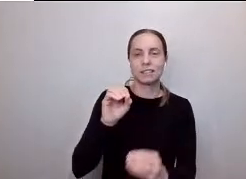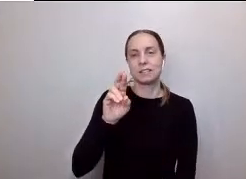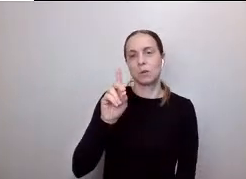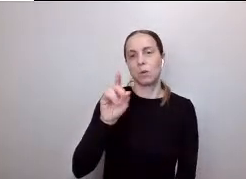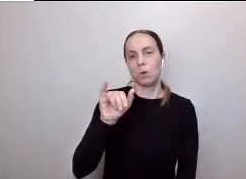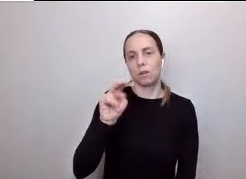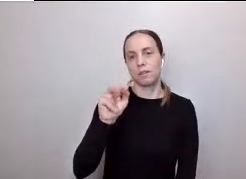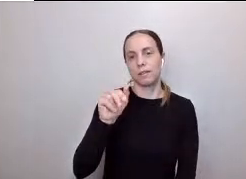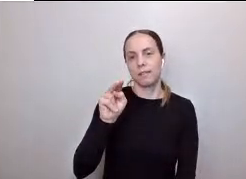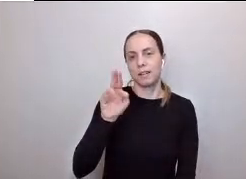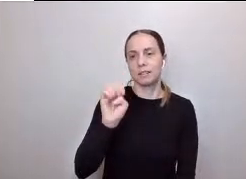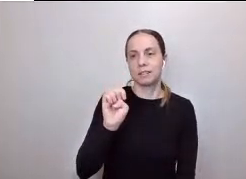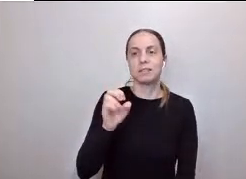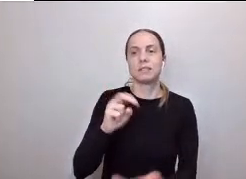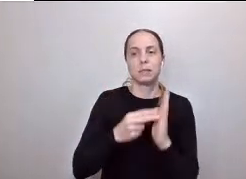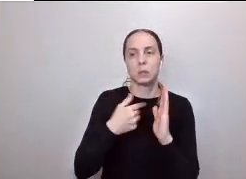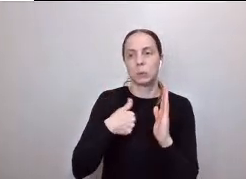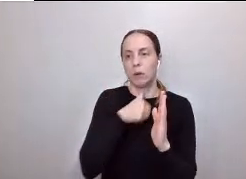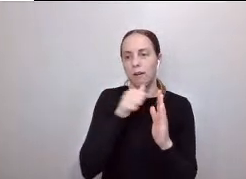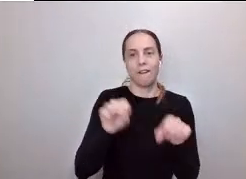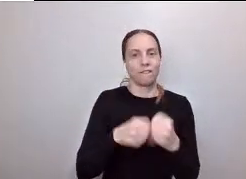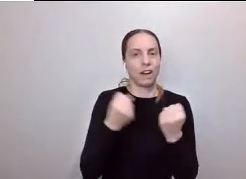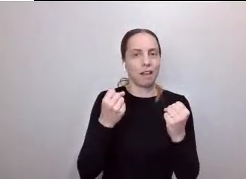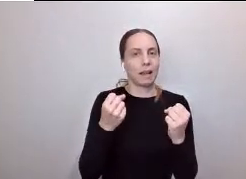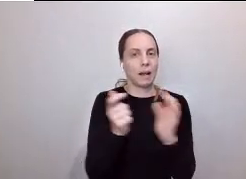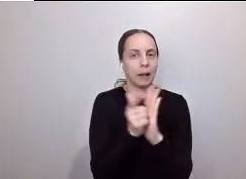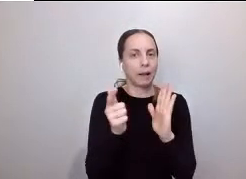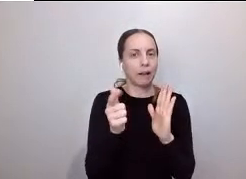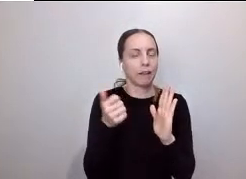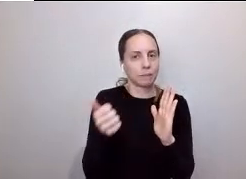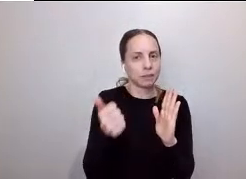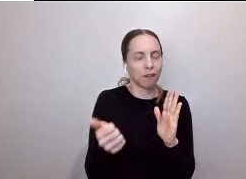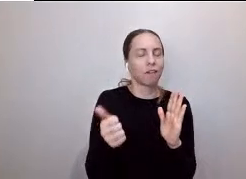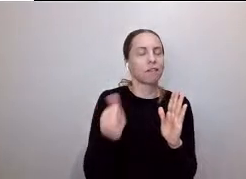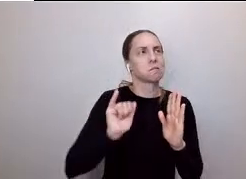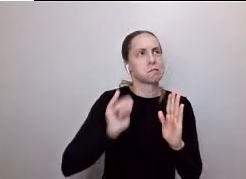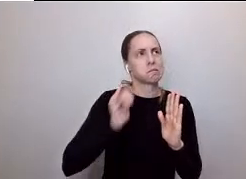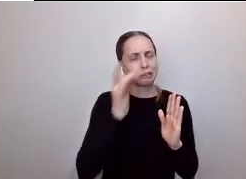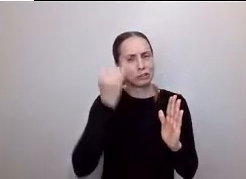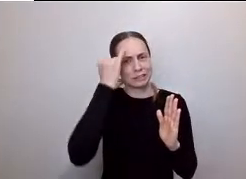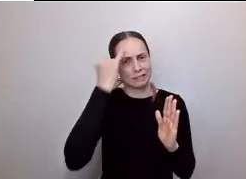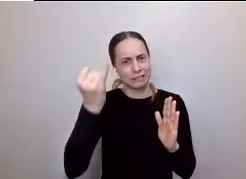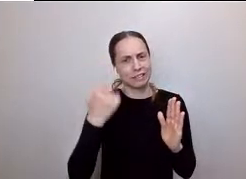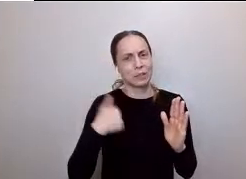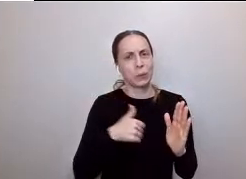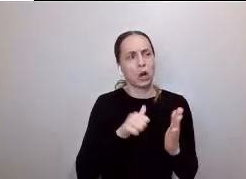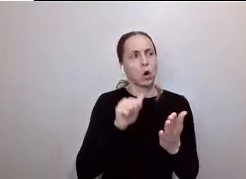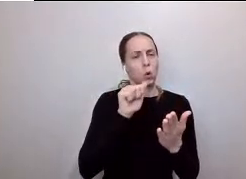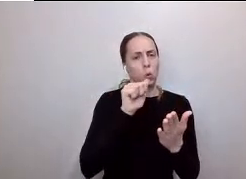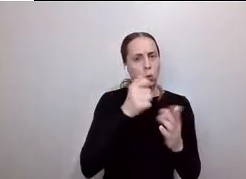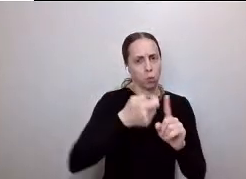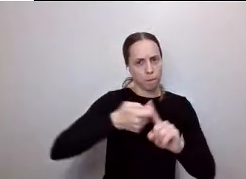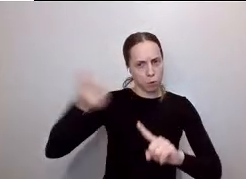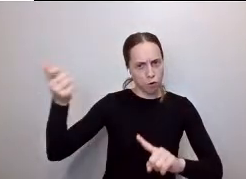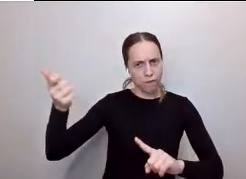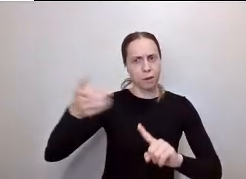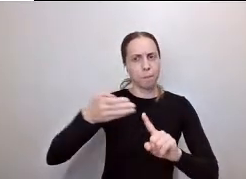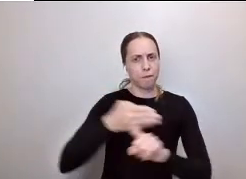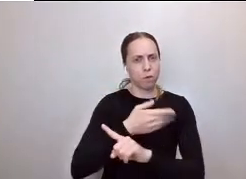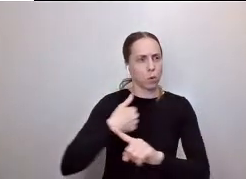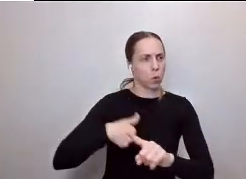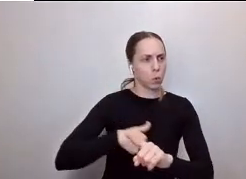And I think that's an interesting idea to think of. We actually are removing this before we have any kind of hearing at all about our